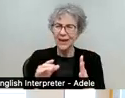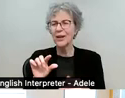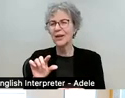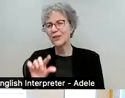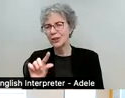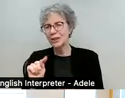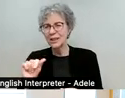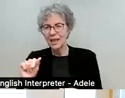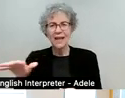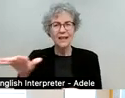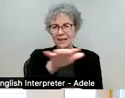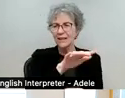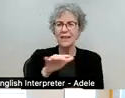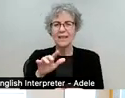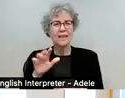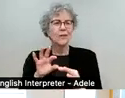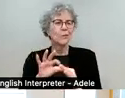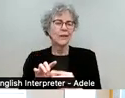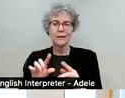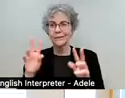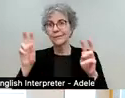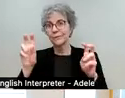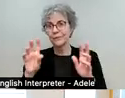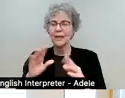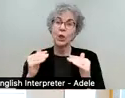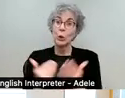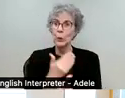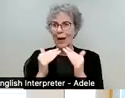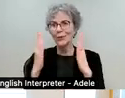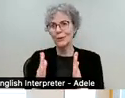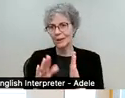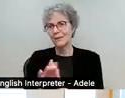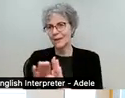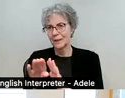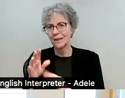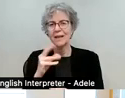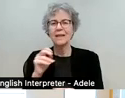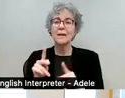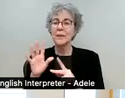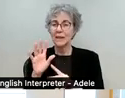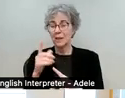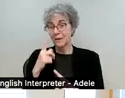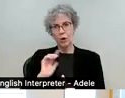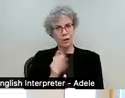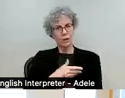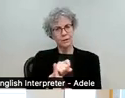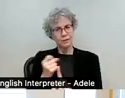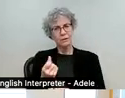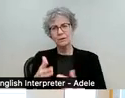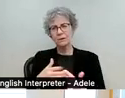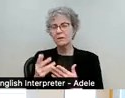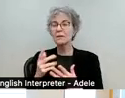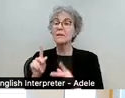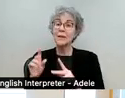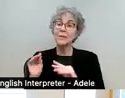Area, around development of new housing. The folks that have typically moved in our situation anyway, have